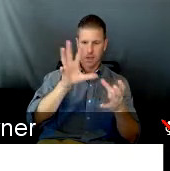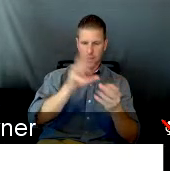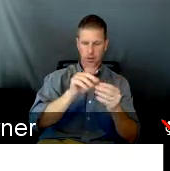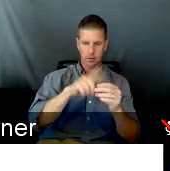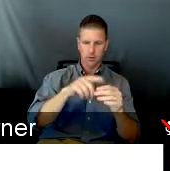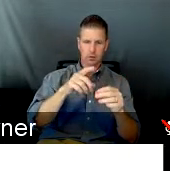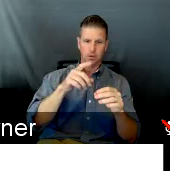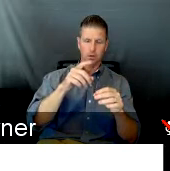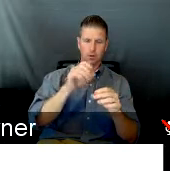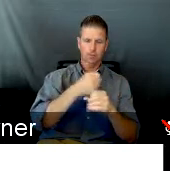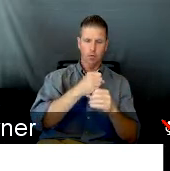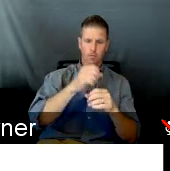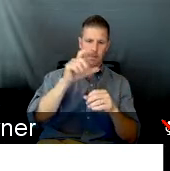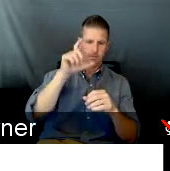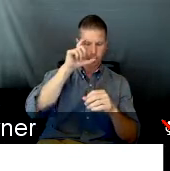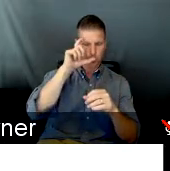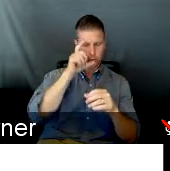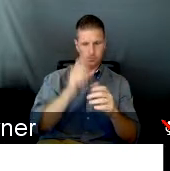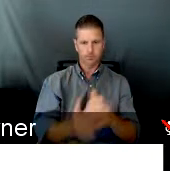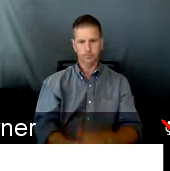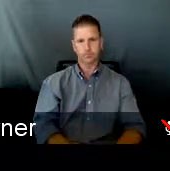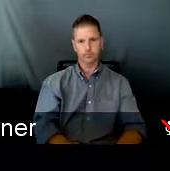moon. Next slide, please.